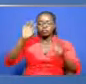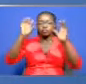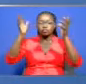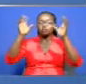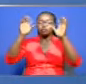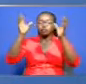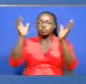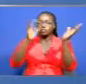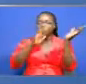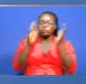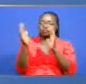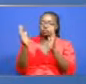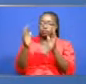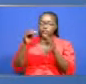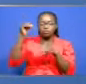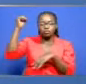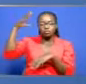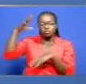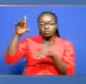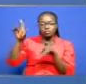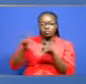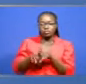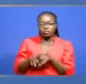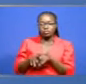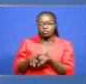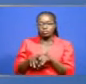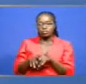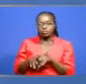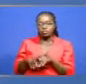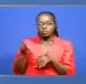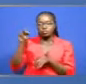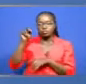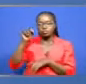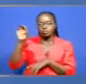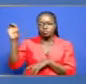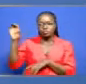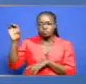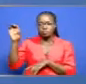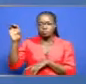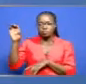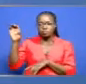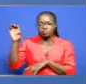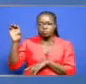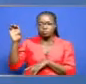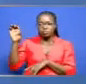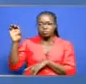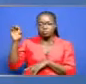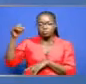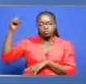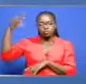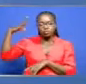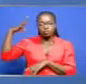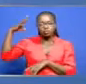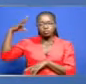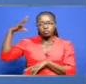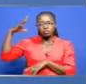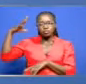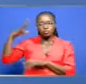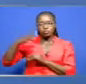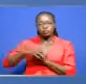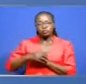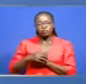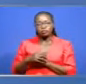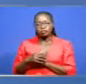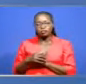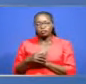conditions and sunny intervals. This as the northeastern part of the country mainly experiences sunny intervals, and over the northwestern